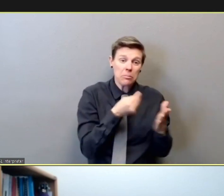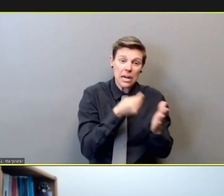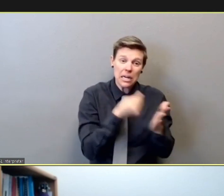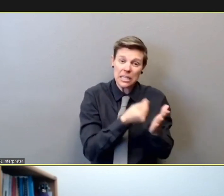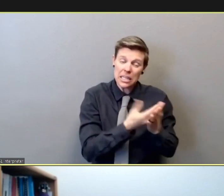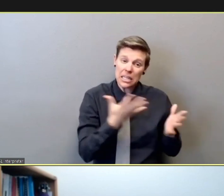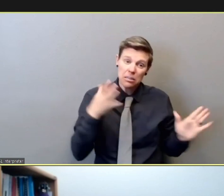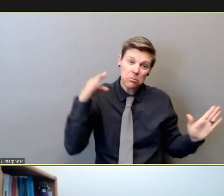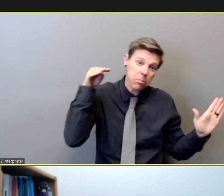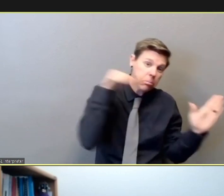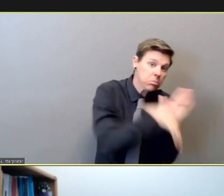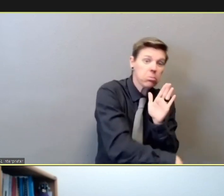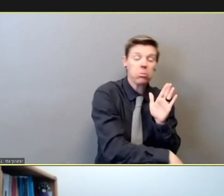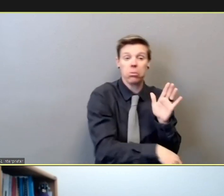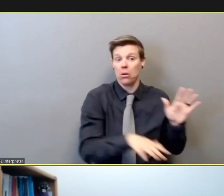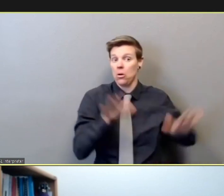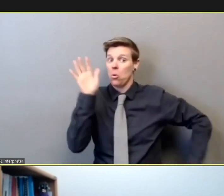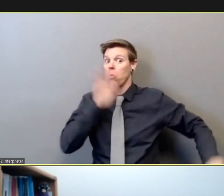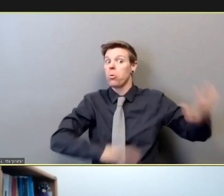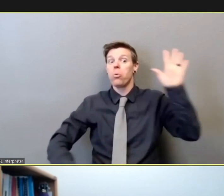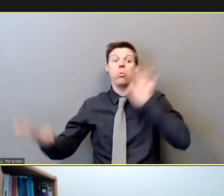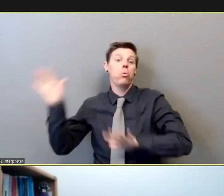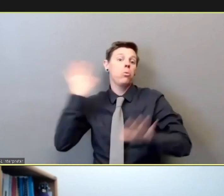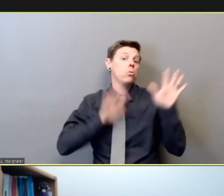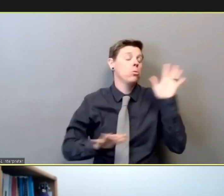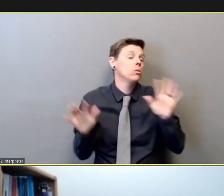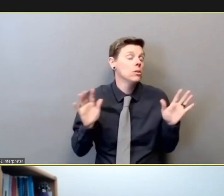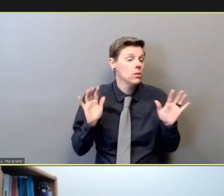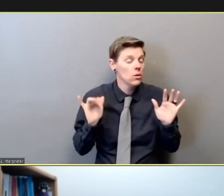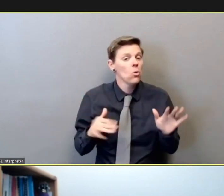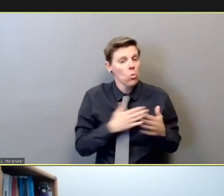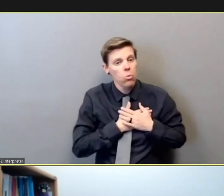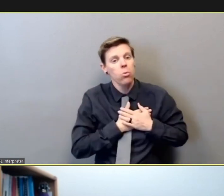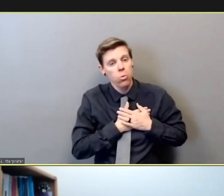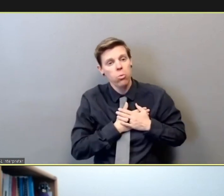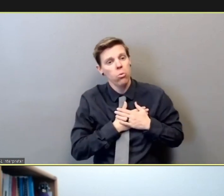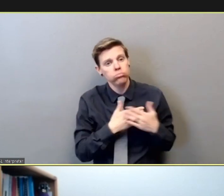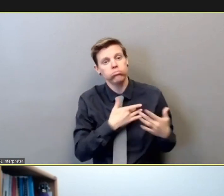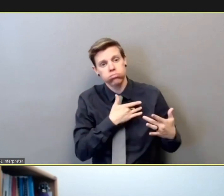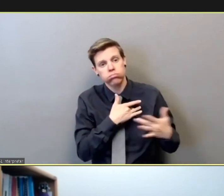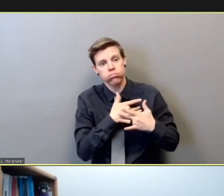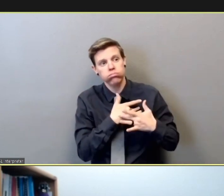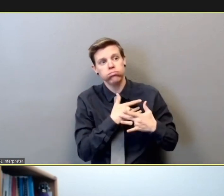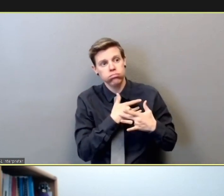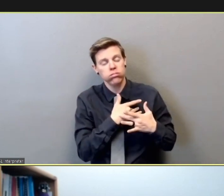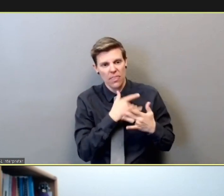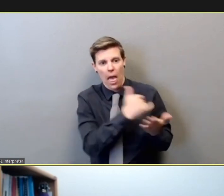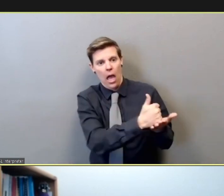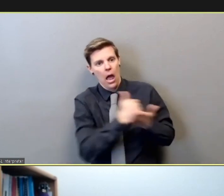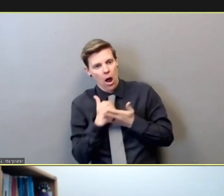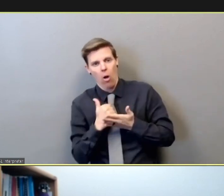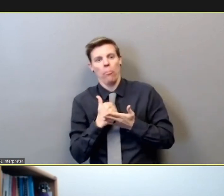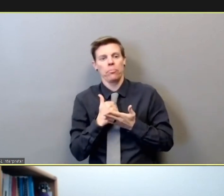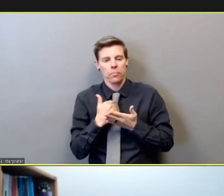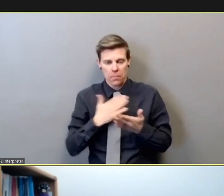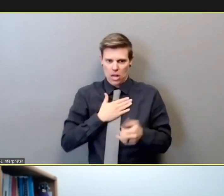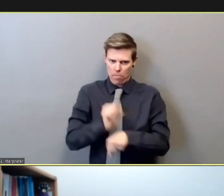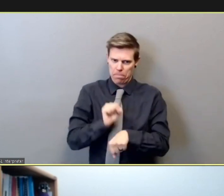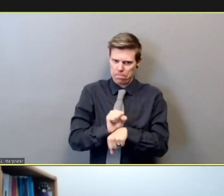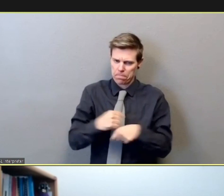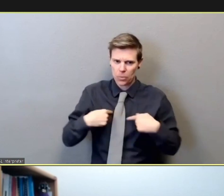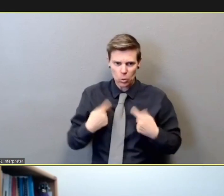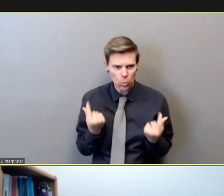my attention and kind of really helped me better understand what my job actually is as the